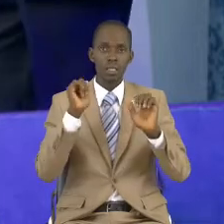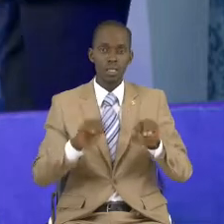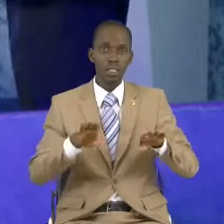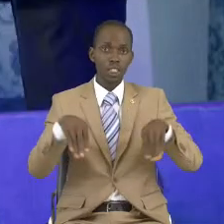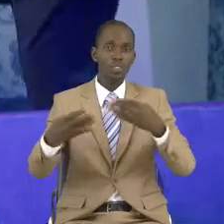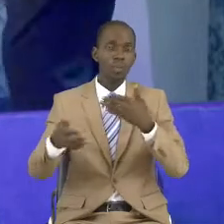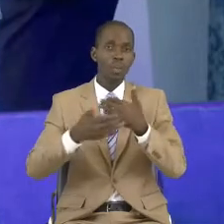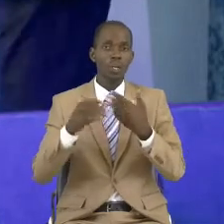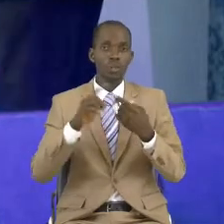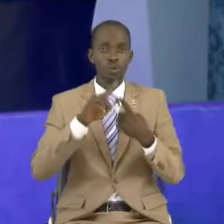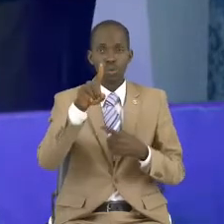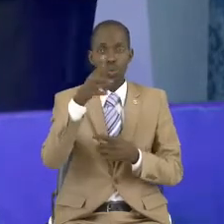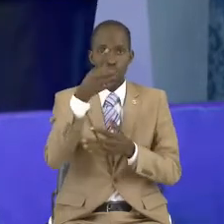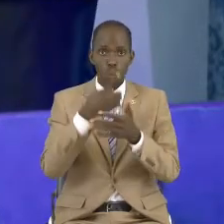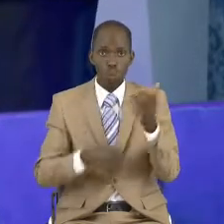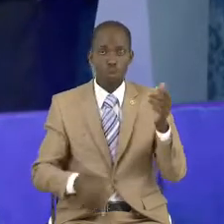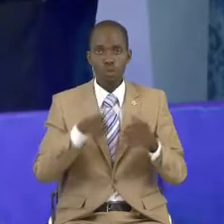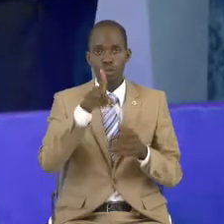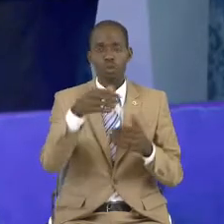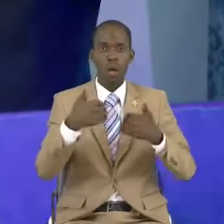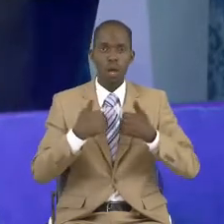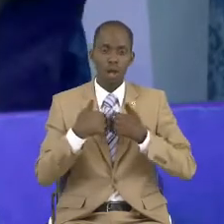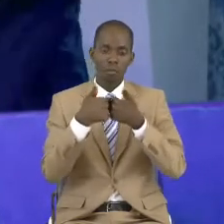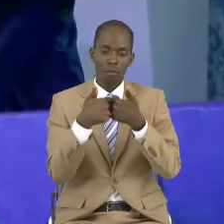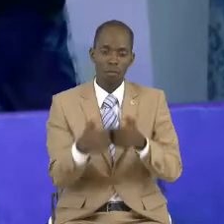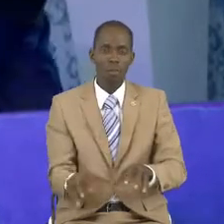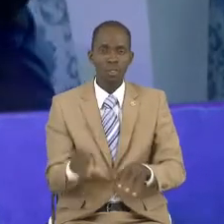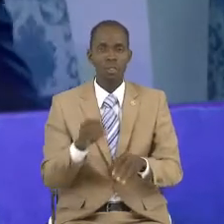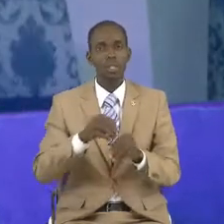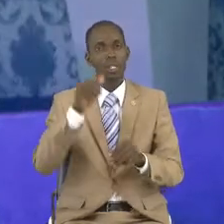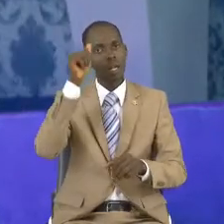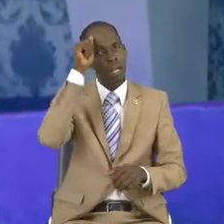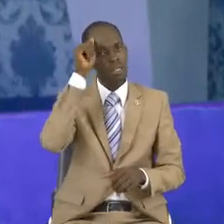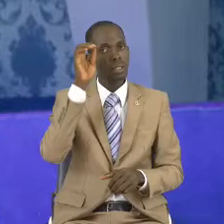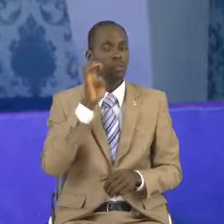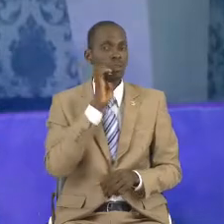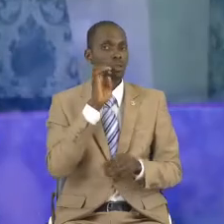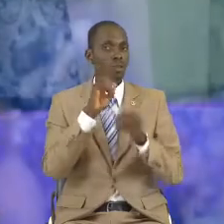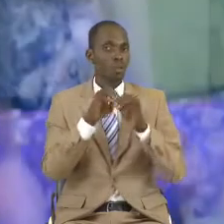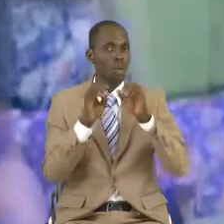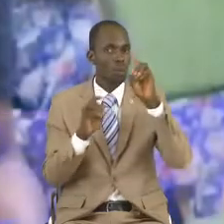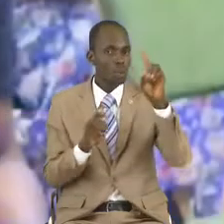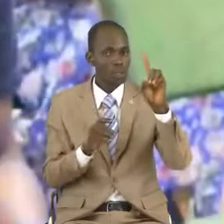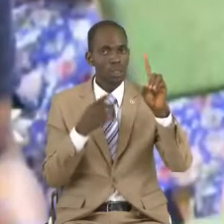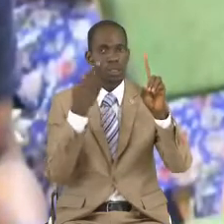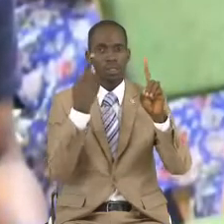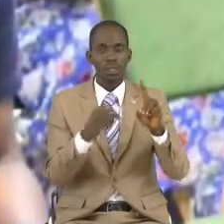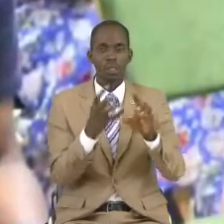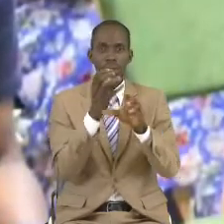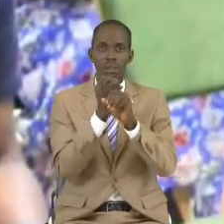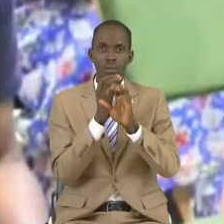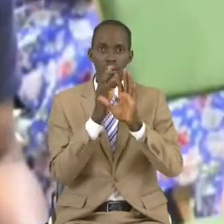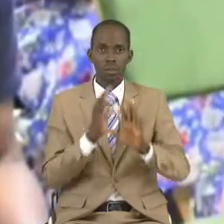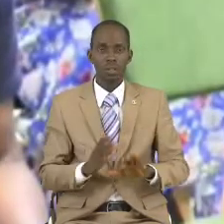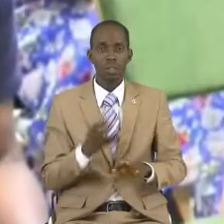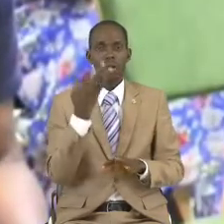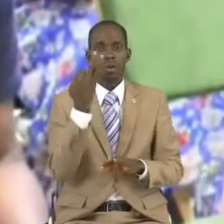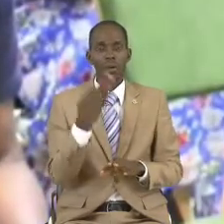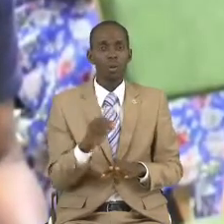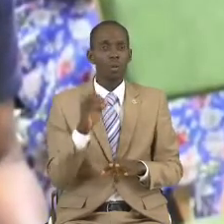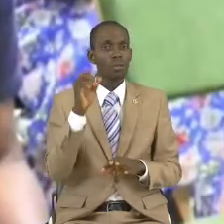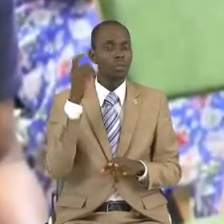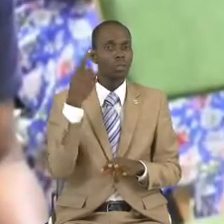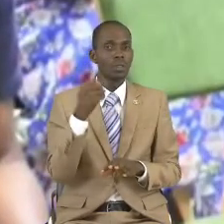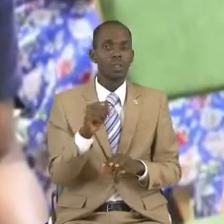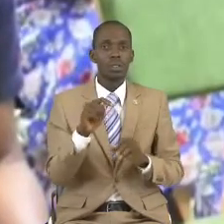you have lost in adam and eve one the recipients of a decreased dominion at